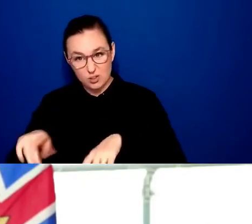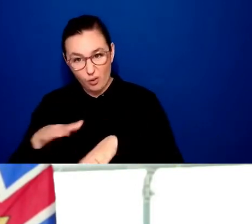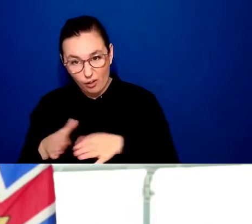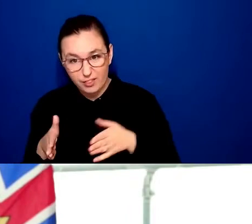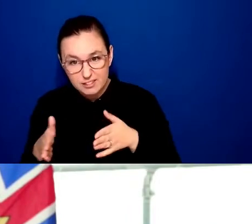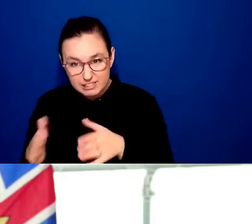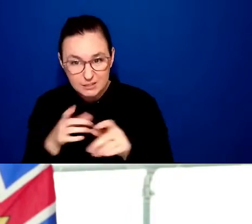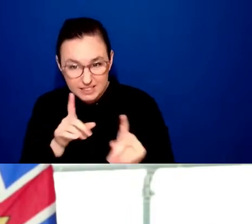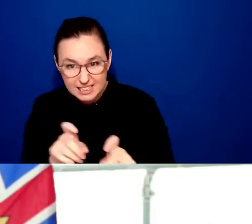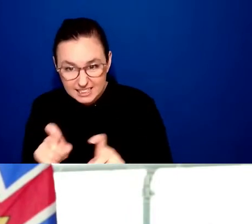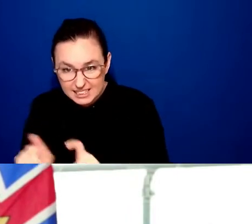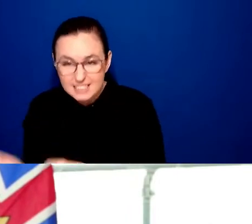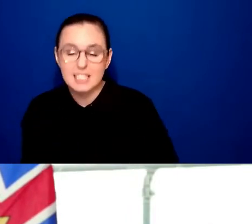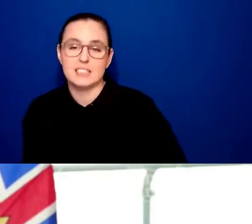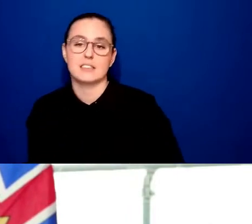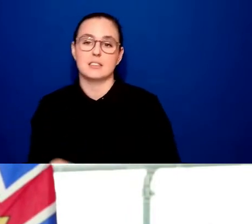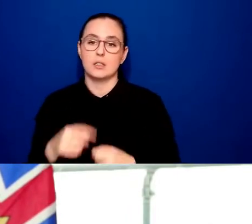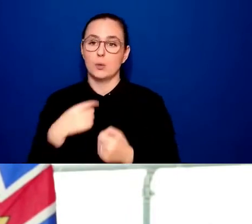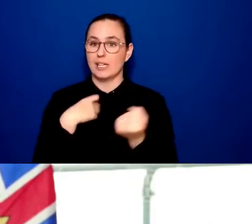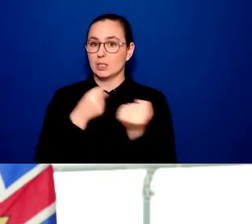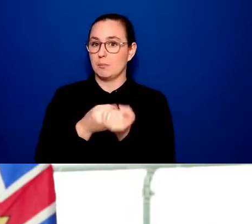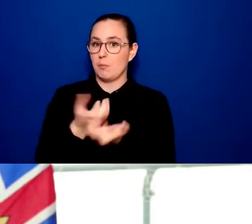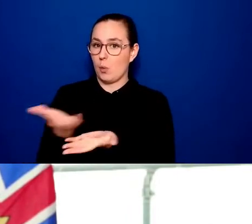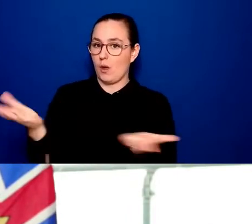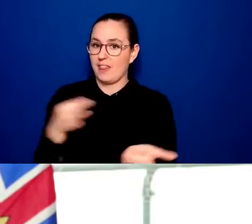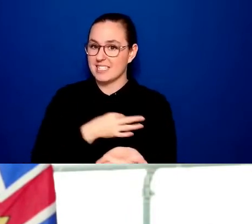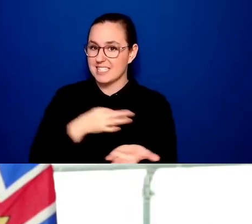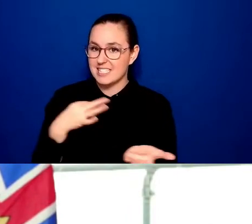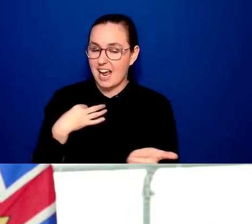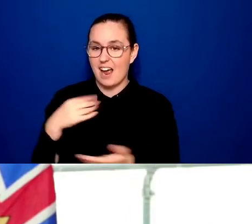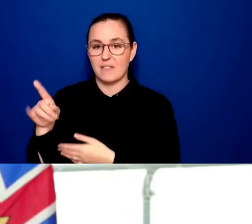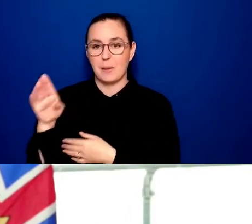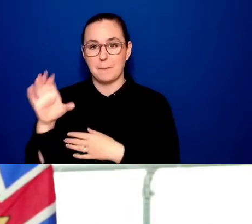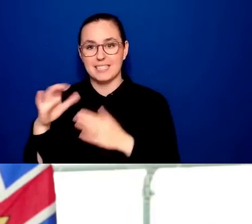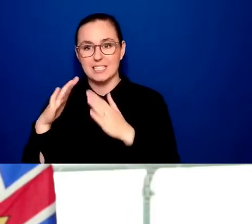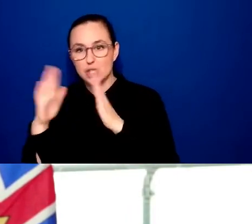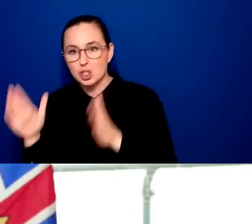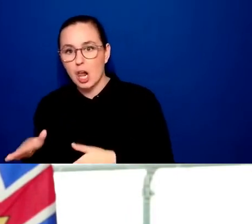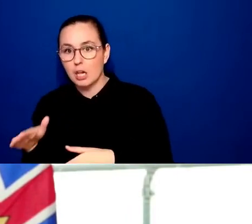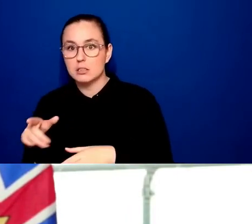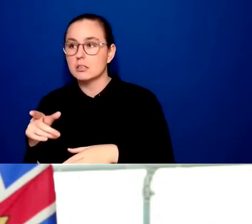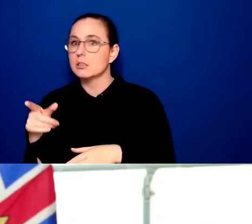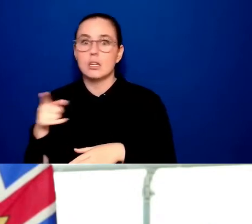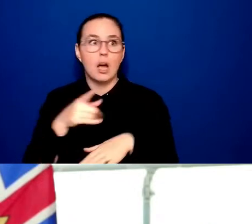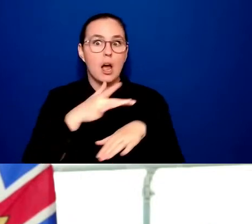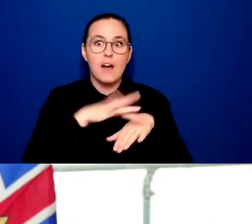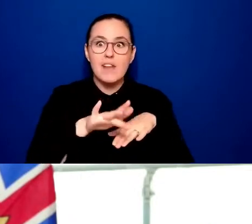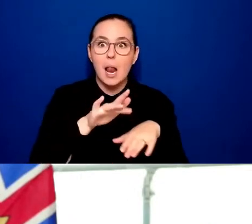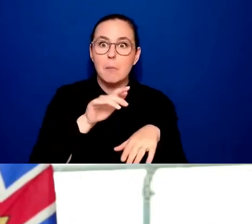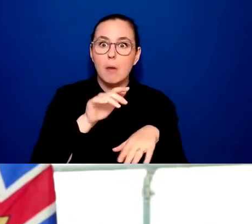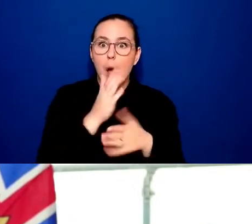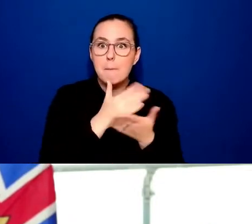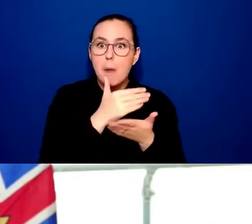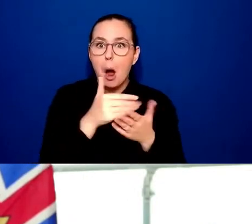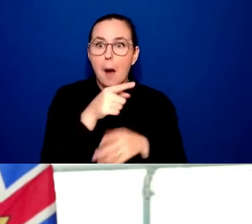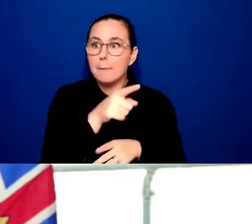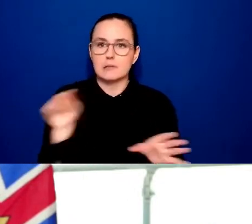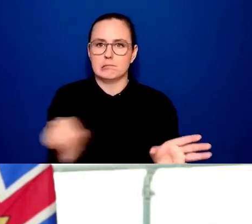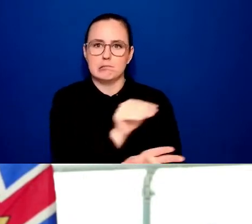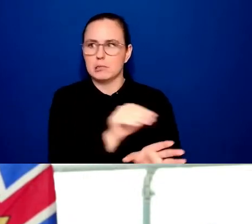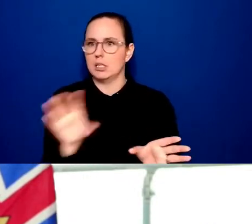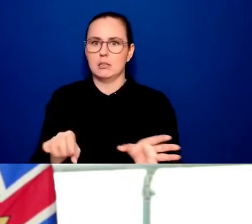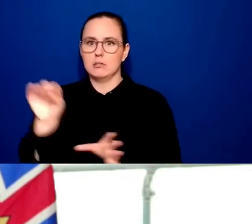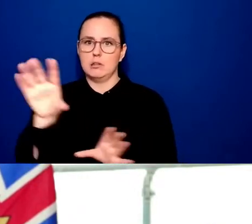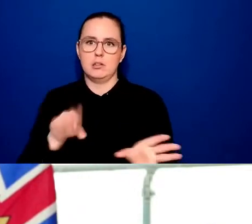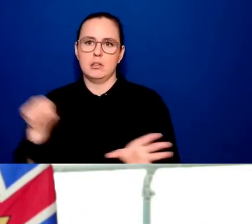BC Housing and in shelters to make sure that we can support people across the downtown east side and in